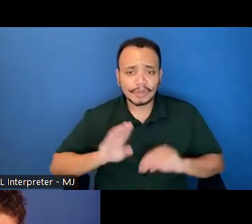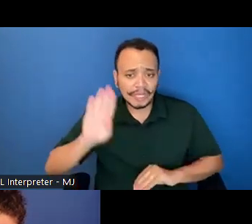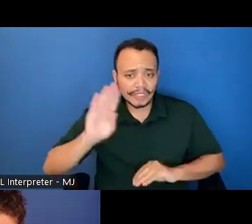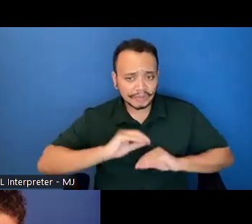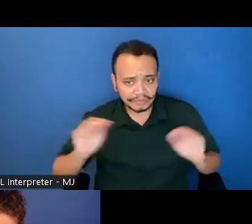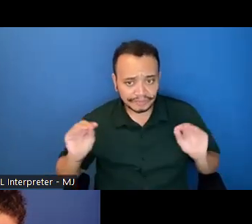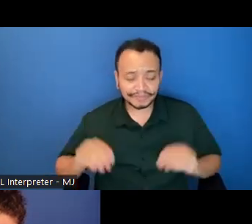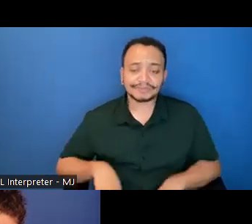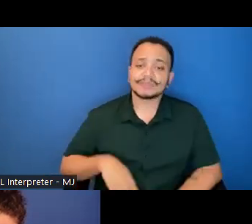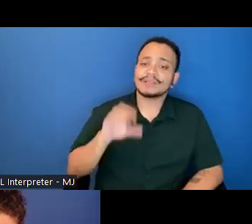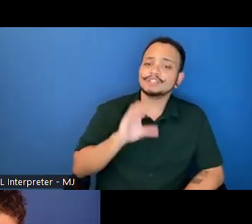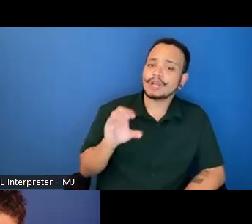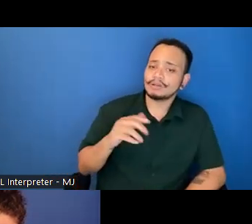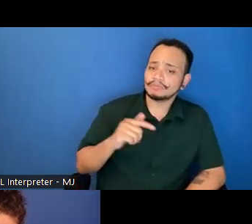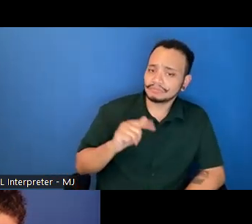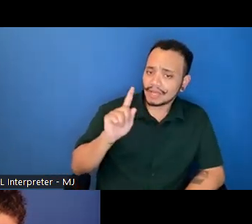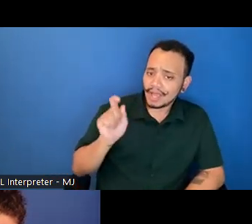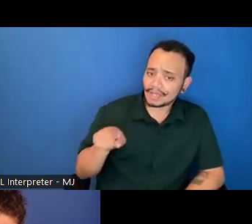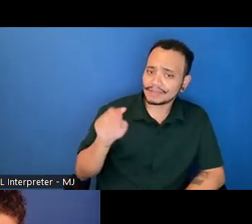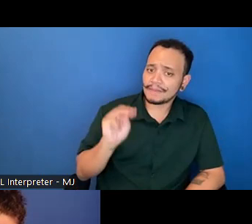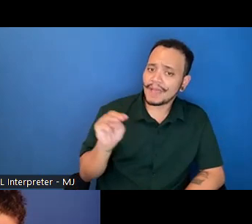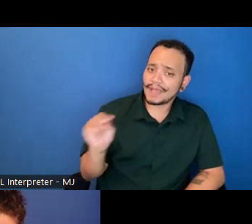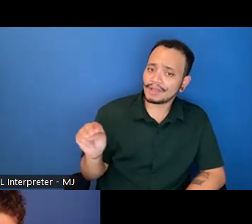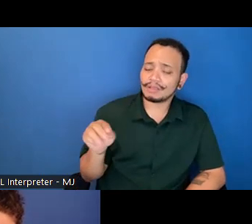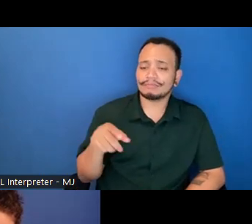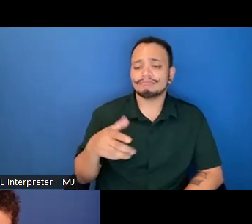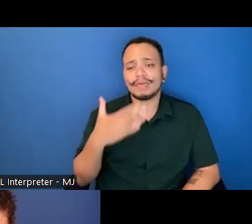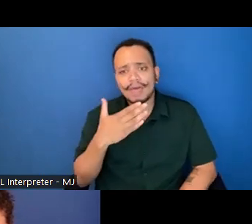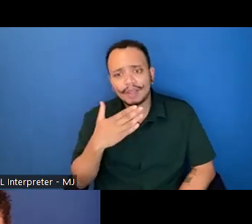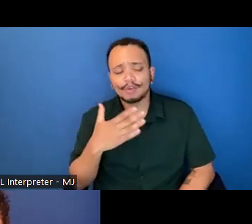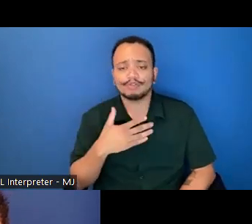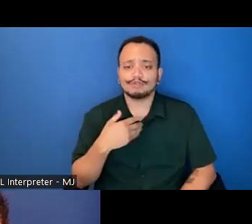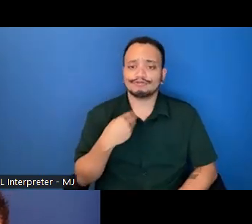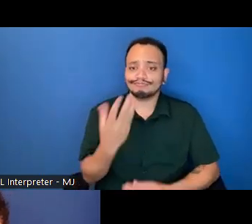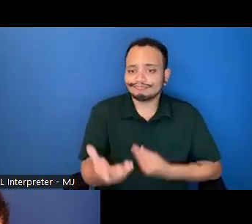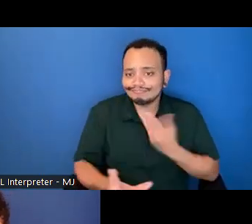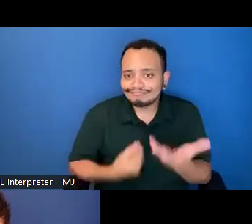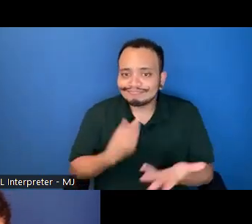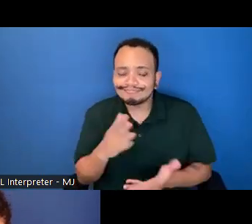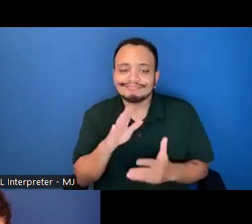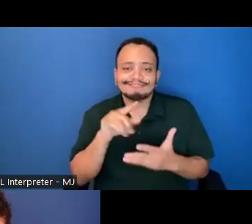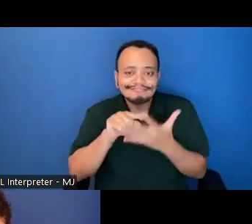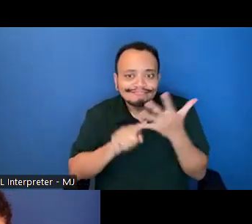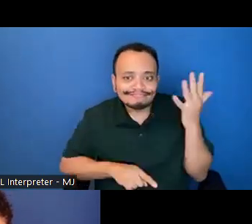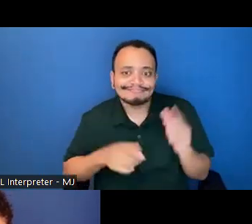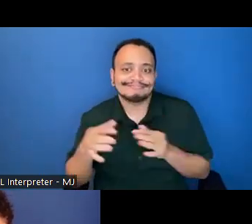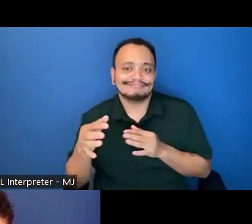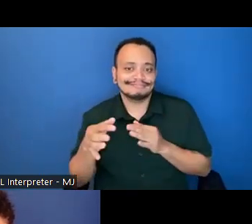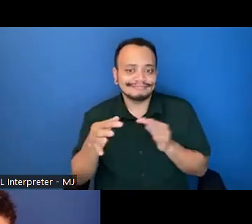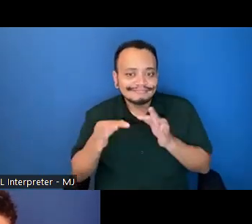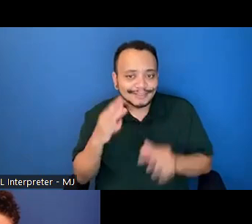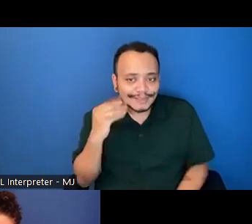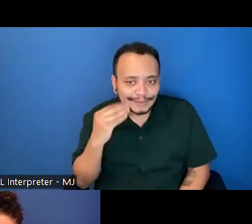So Michael, you've been really generous and shared your experience. So I have another question for